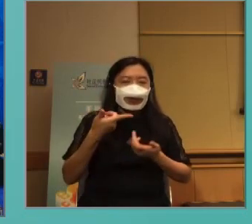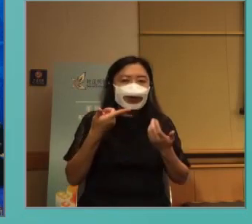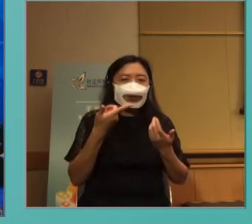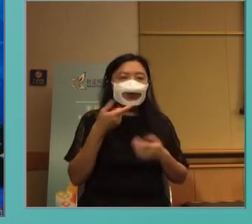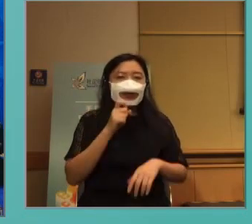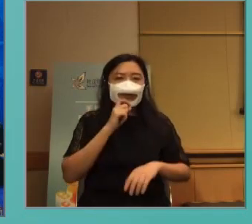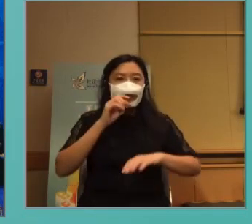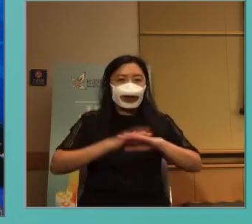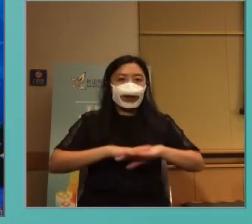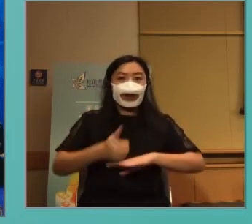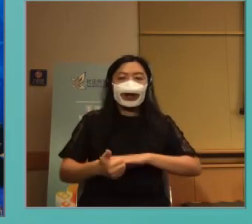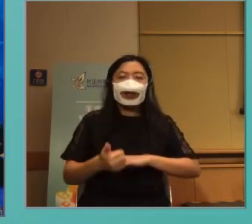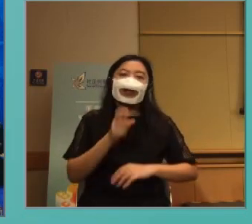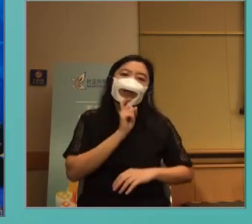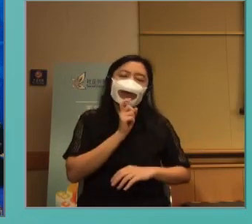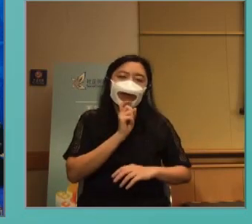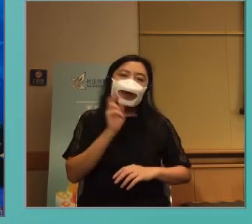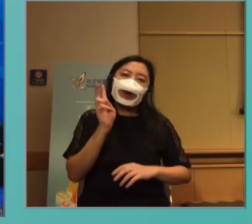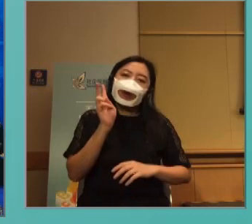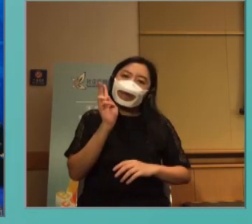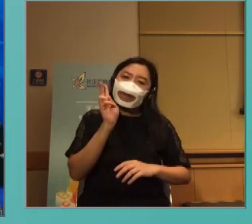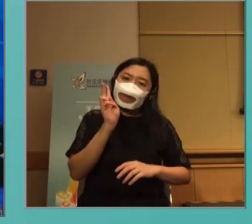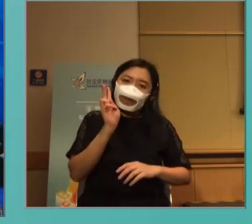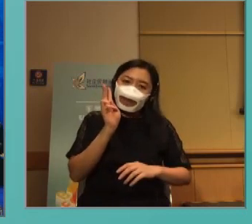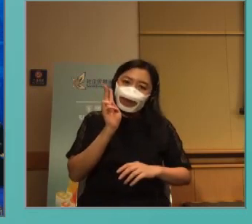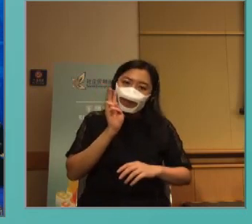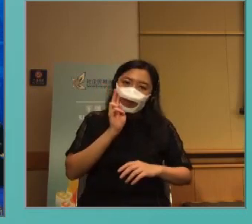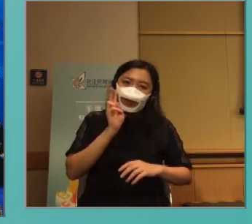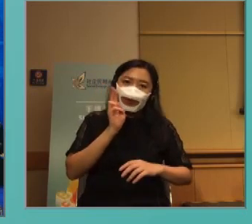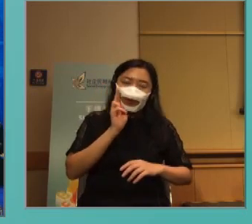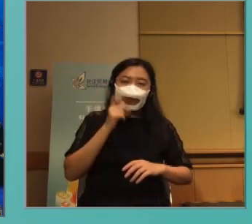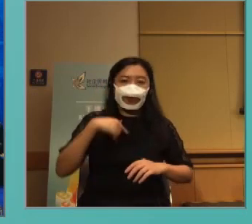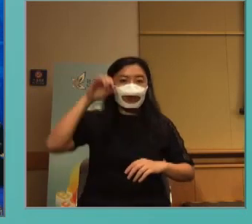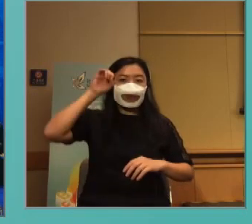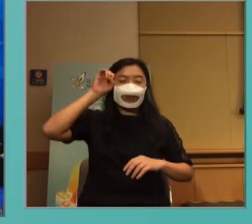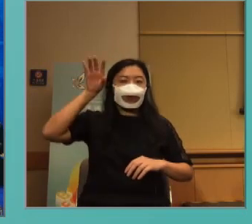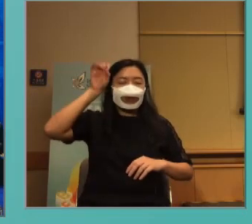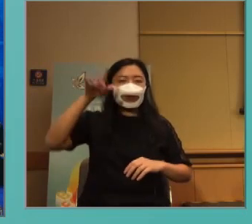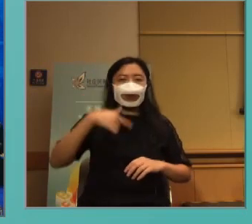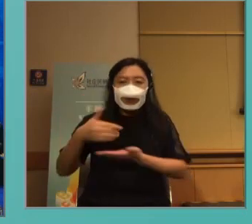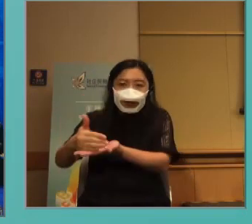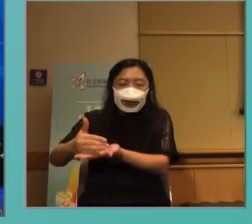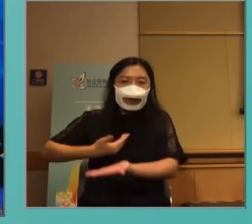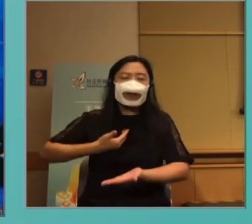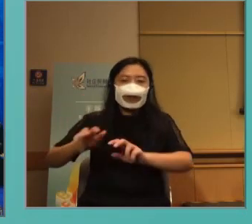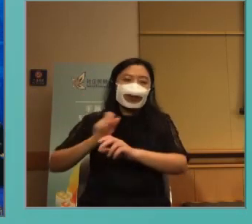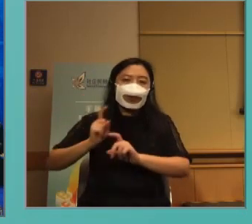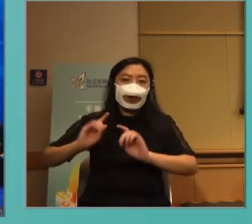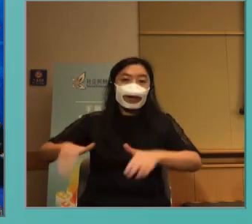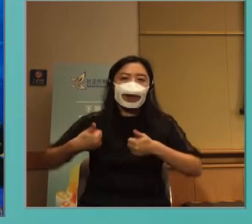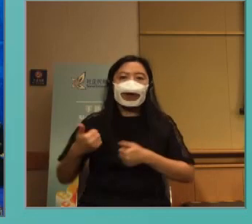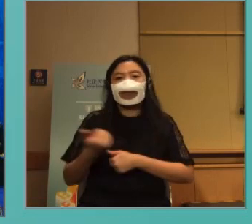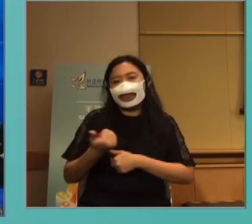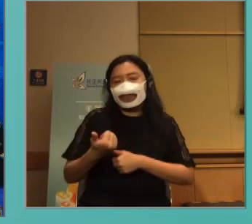how do you see the application of NFT onto conventional artworks like